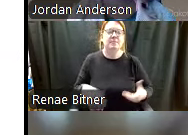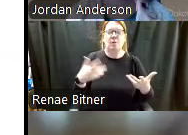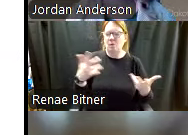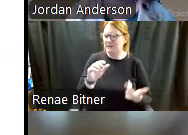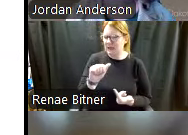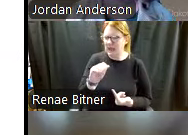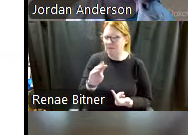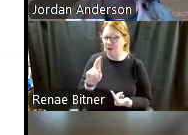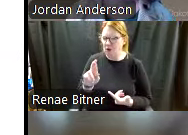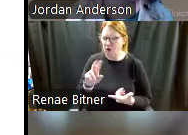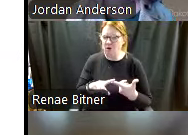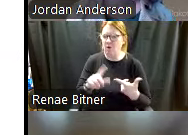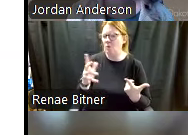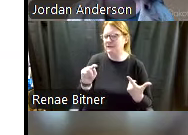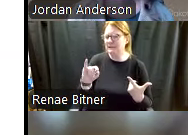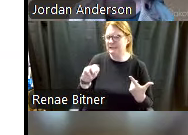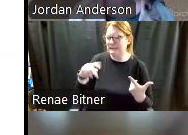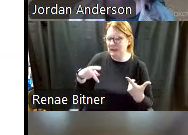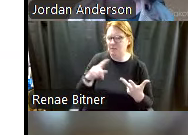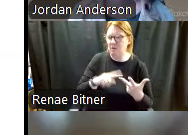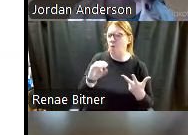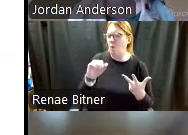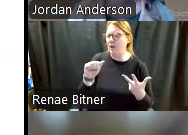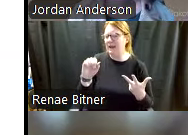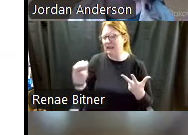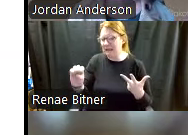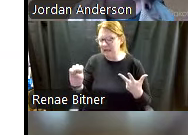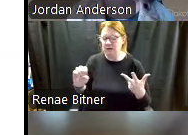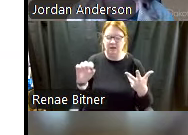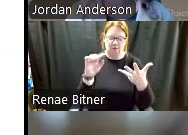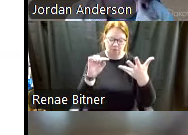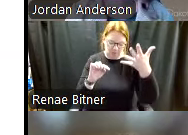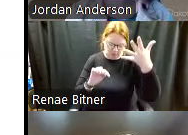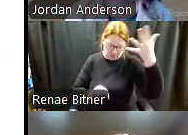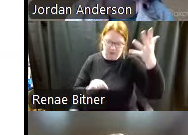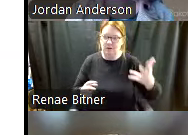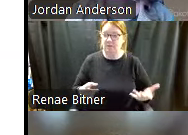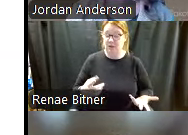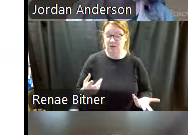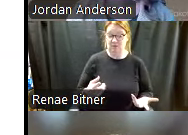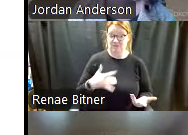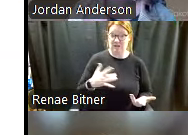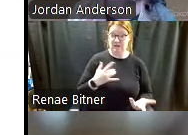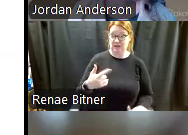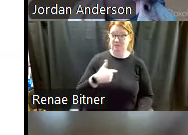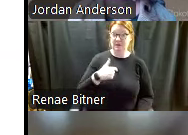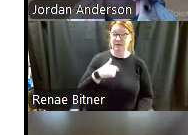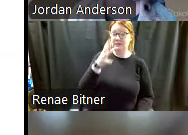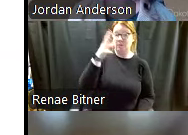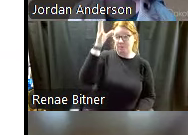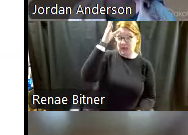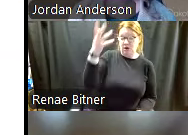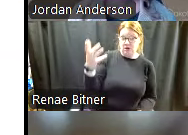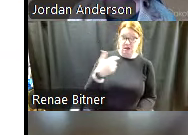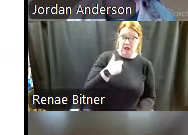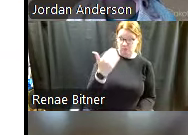AVR, what's a tympanogram, OAE, just things that I feel like as a parent myself, if I wasn't in this field, I would want